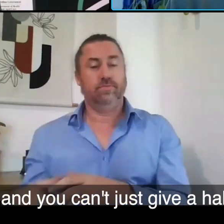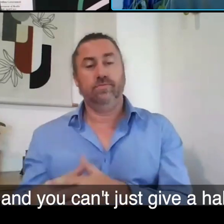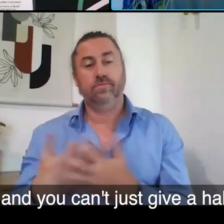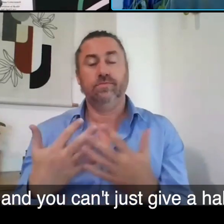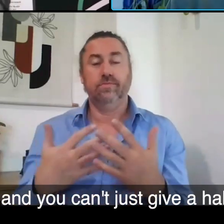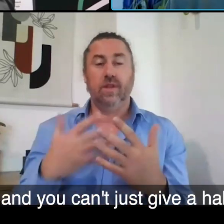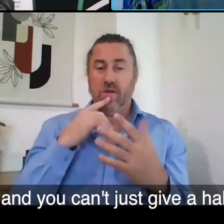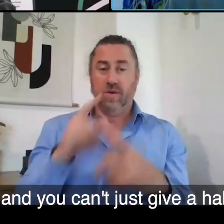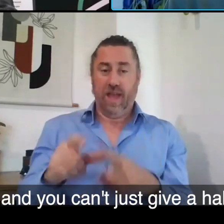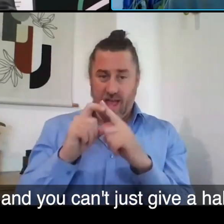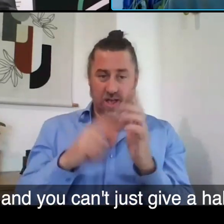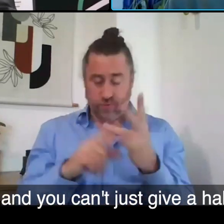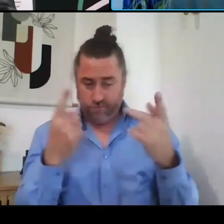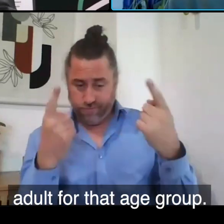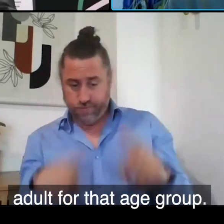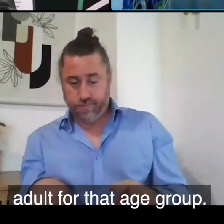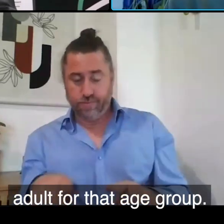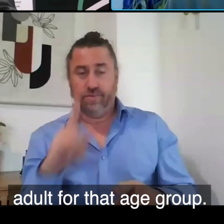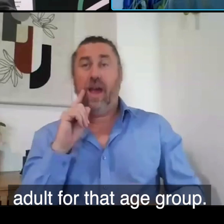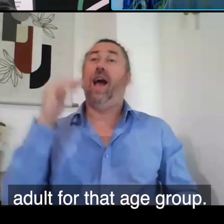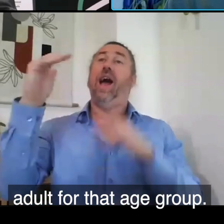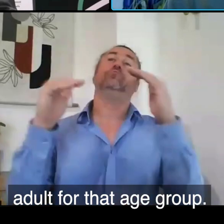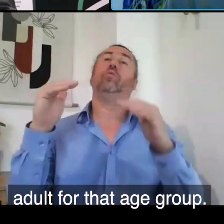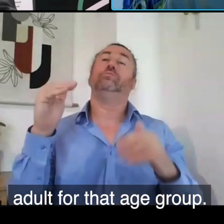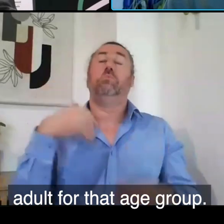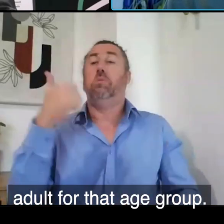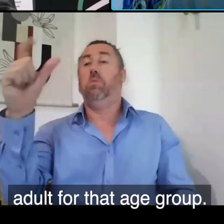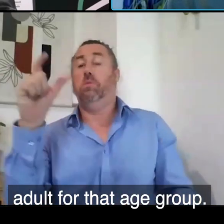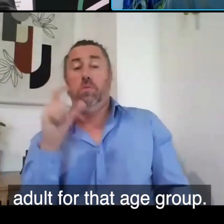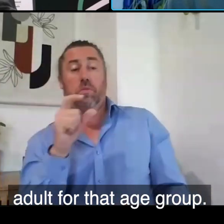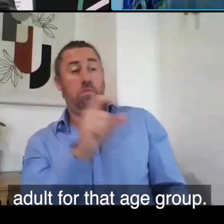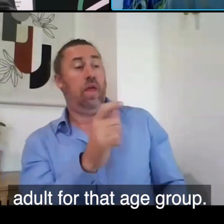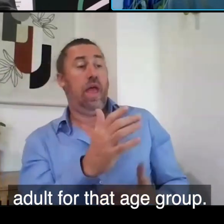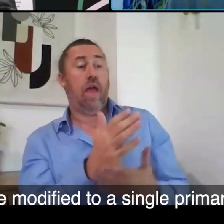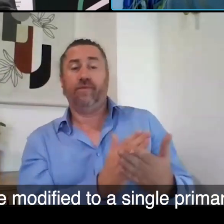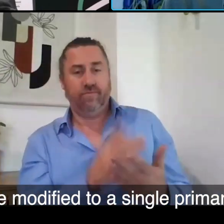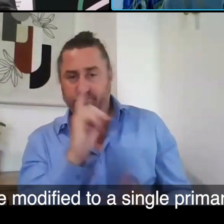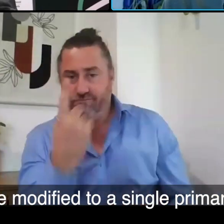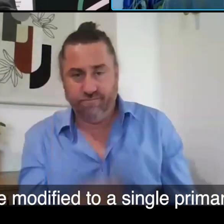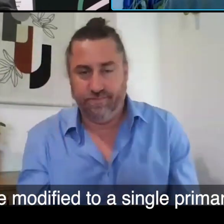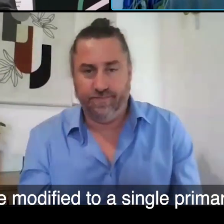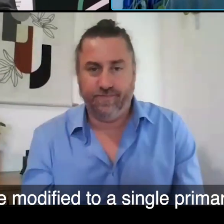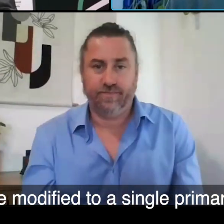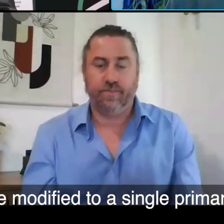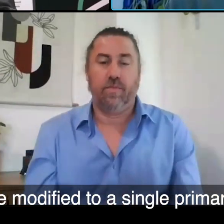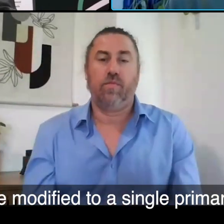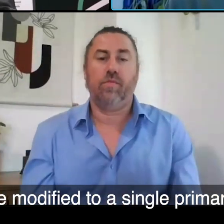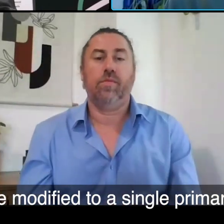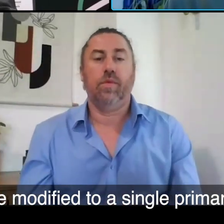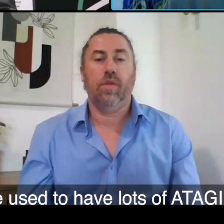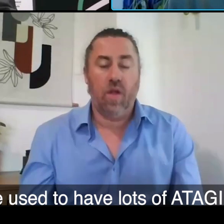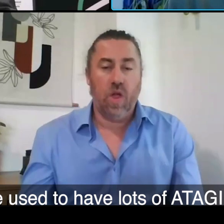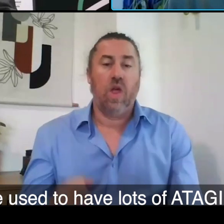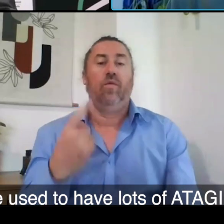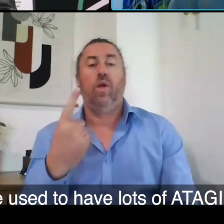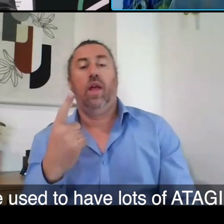complicated, and you can't just give a half dose of an adult for that age group. We have modified to a single primary